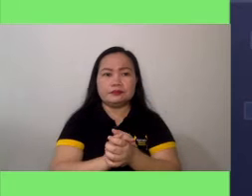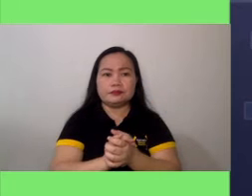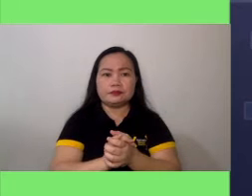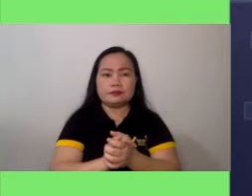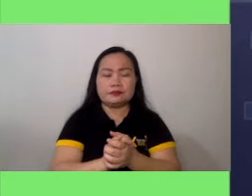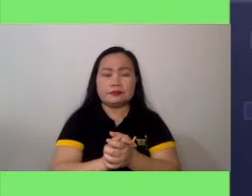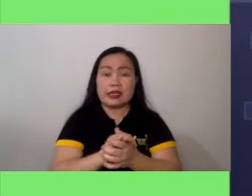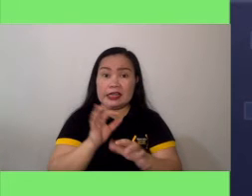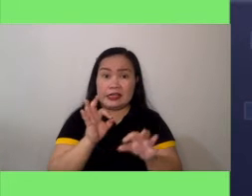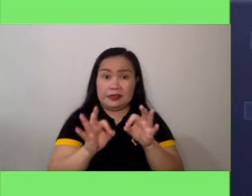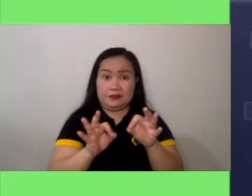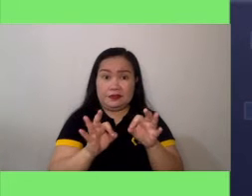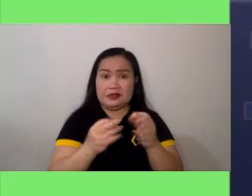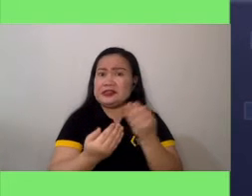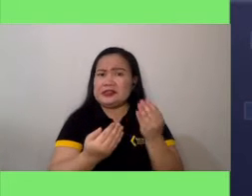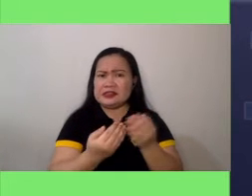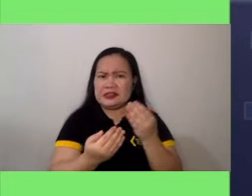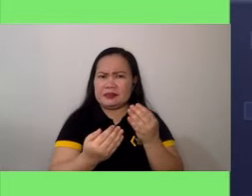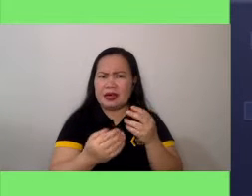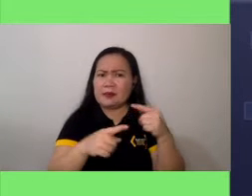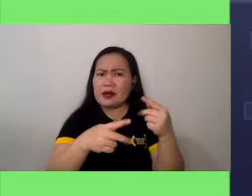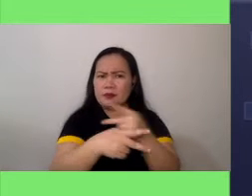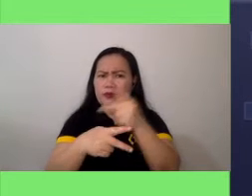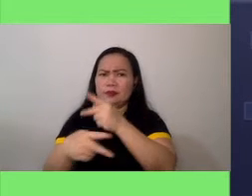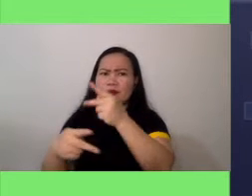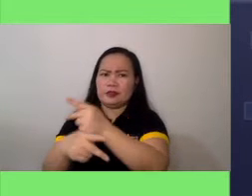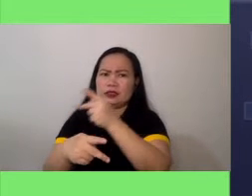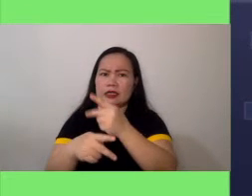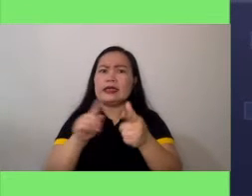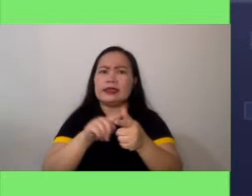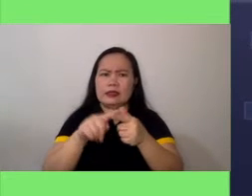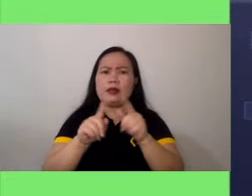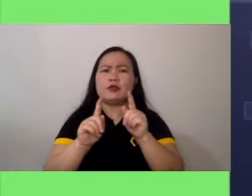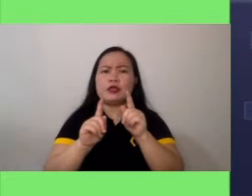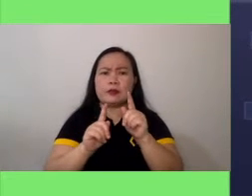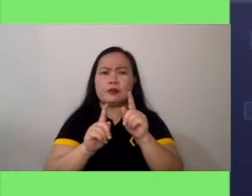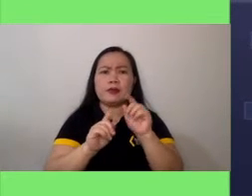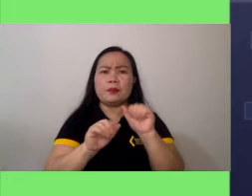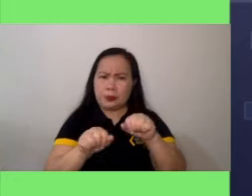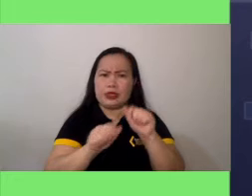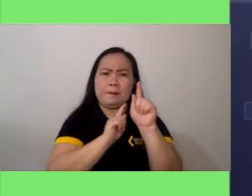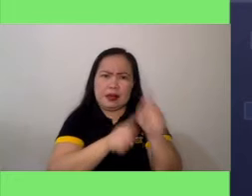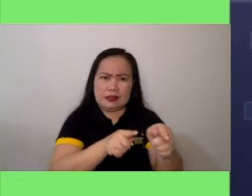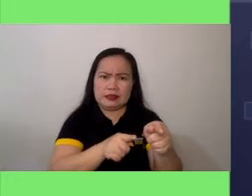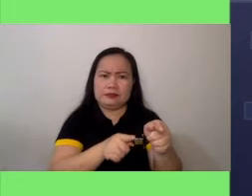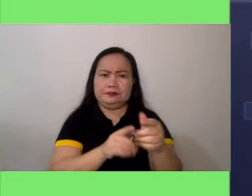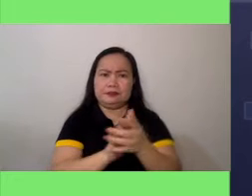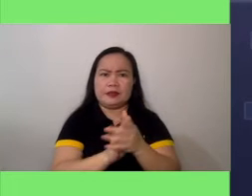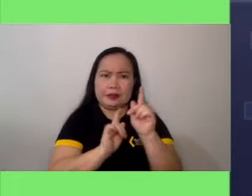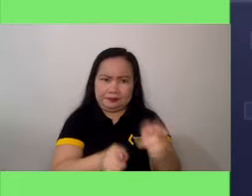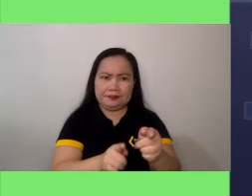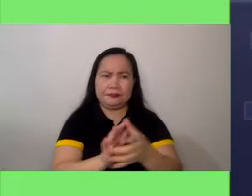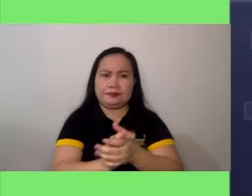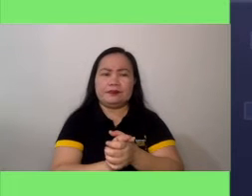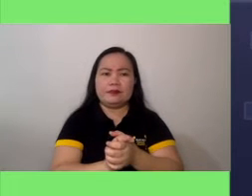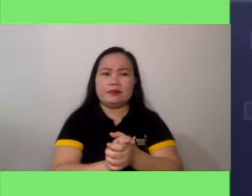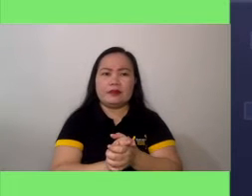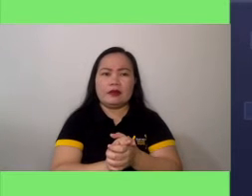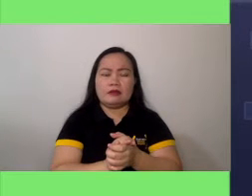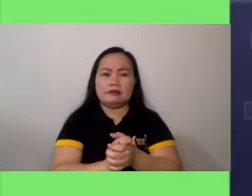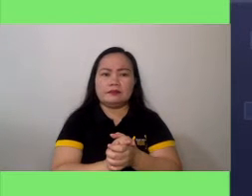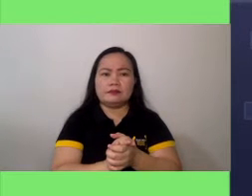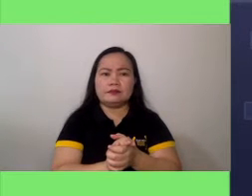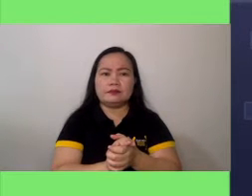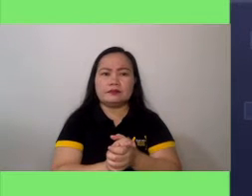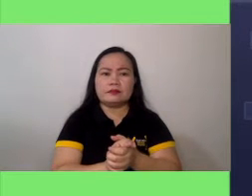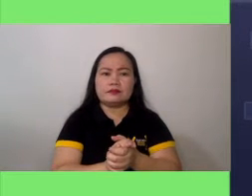Pero kung kaya nyo diretso nyo na at hindi kayo malilito, then pwede naman. Huwag nyo na ipakita to. So, 2 times 3 is 6. 6 times